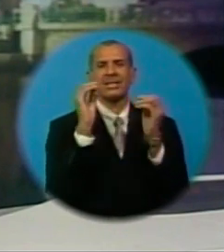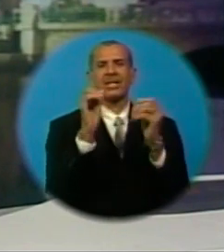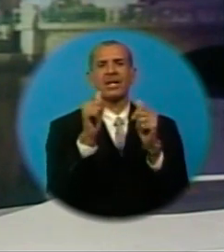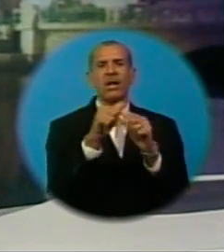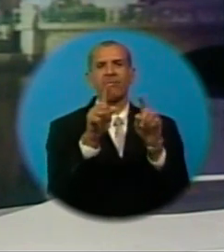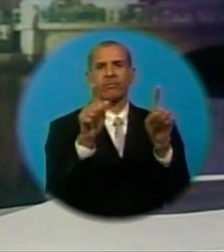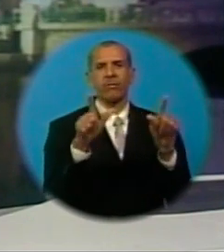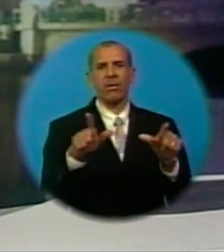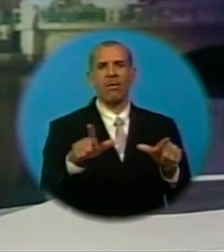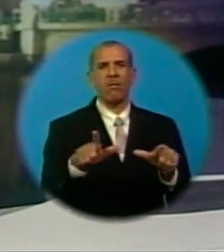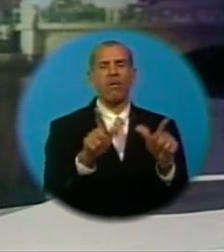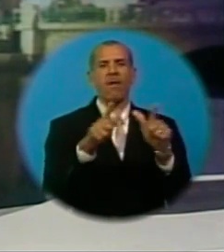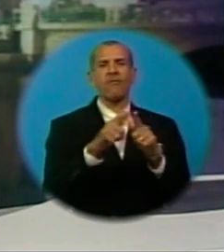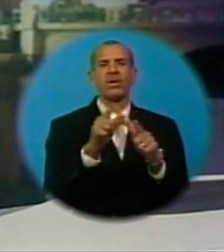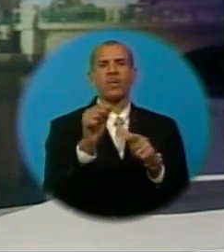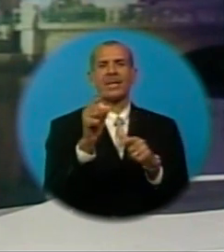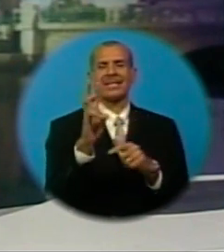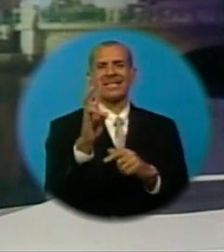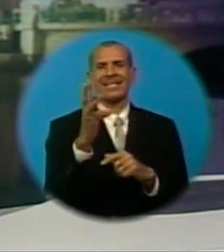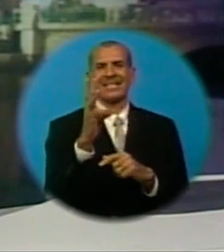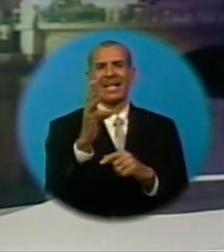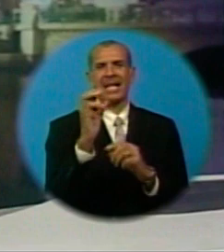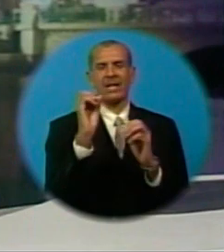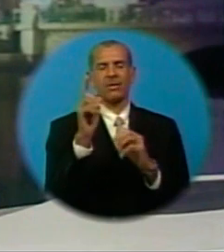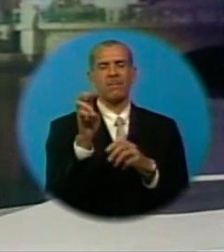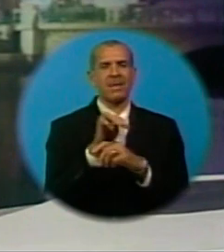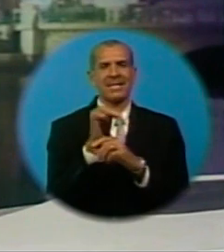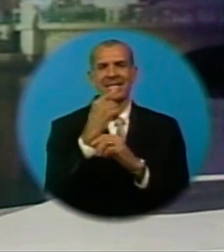for 2016. The Education Minister says